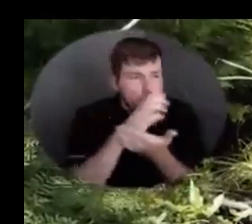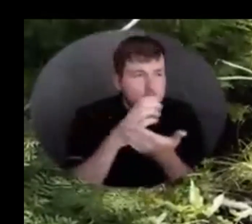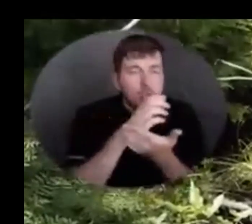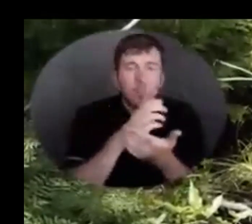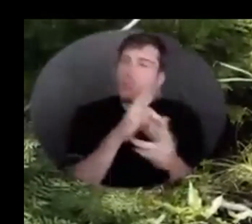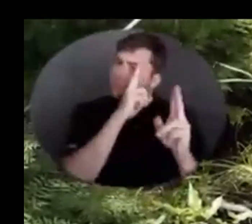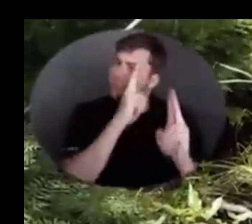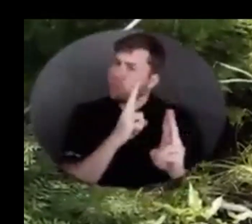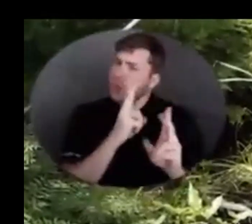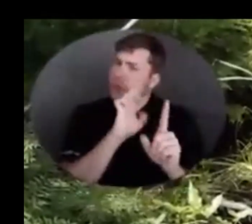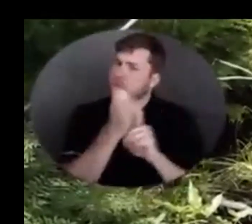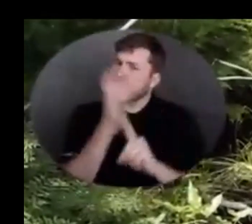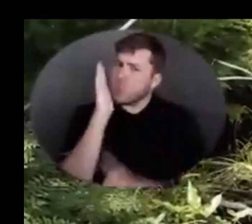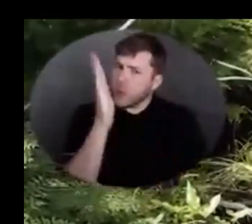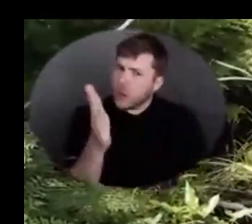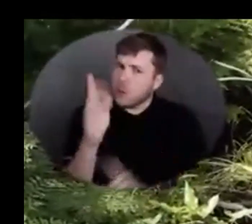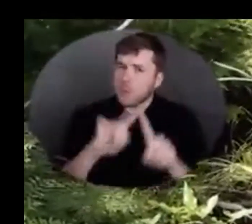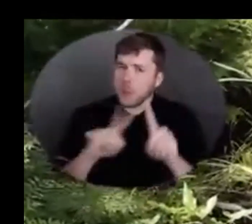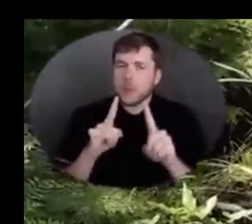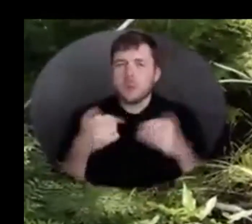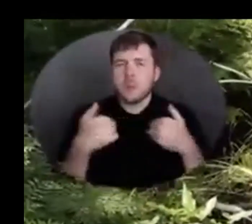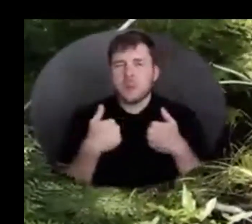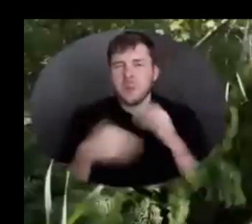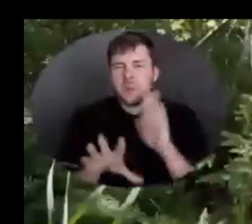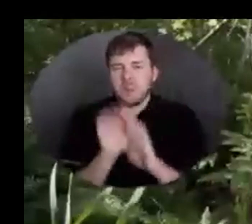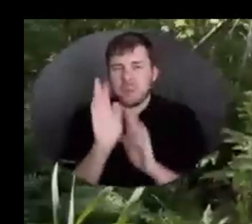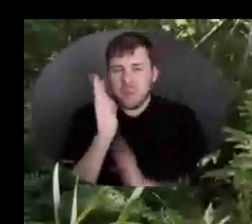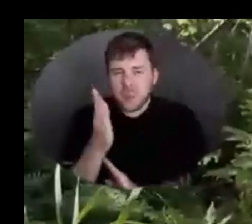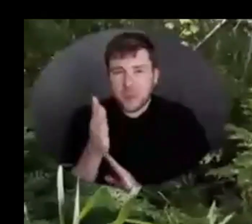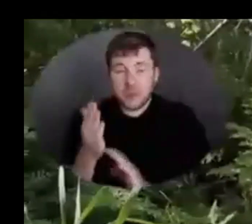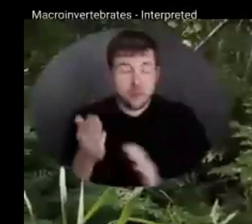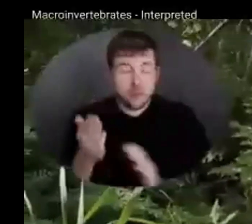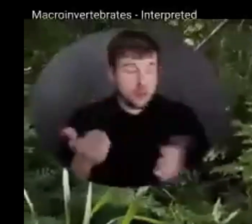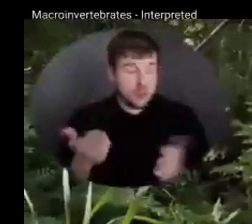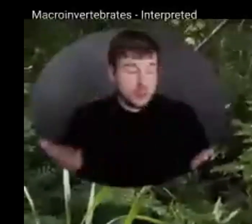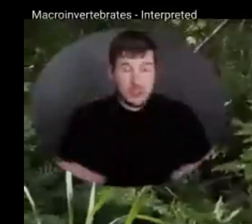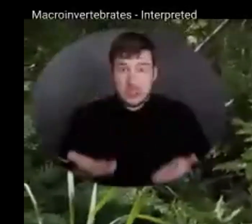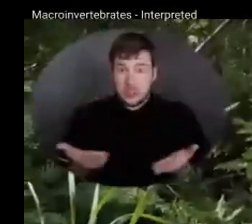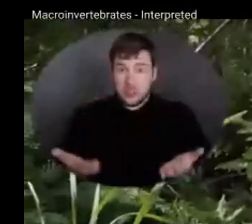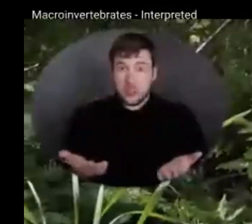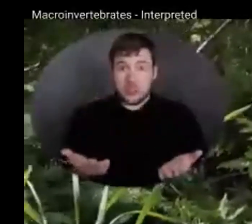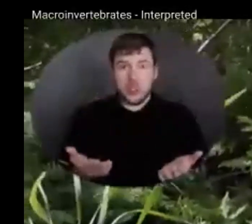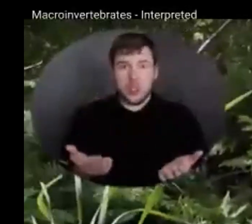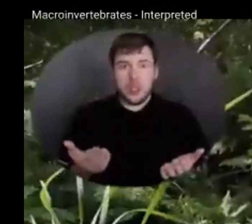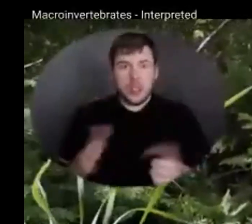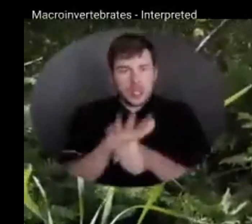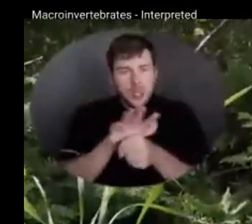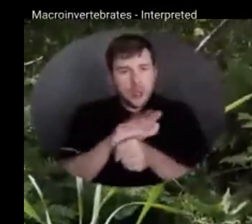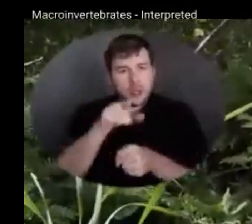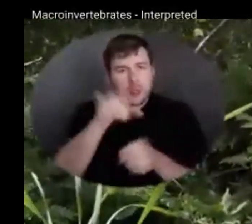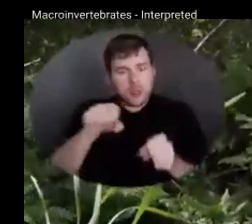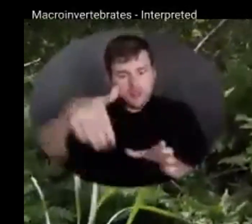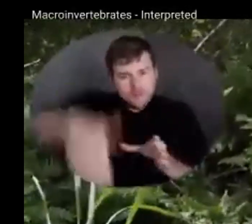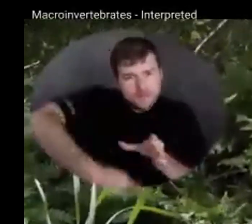their environment, be respectful, and see what we find. So what we're going to do is almost any area out here, you could